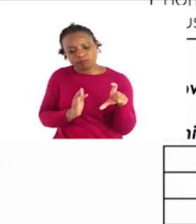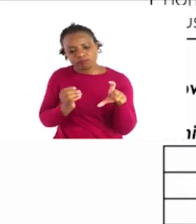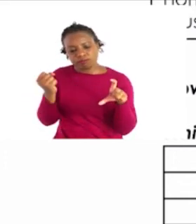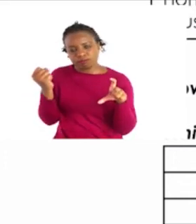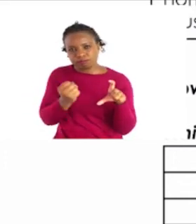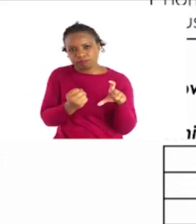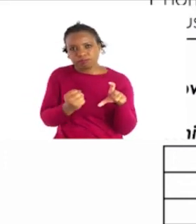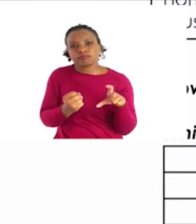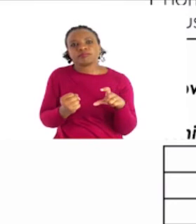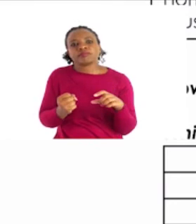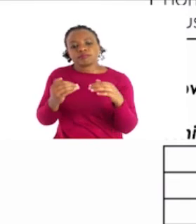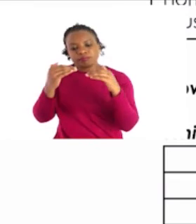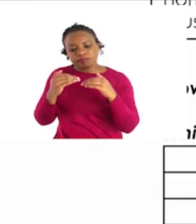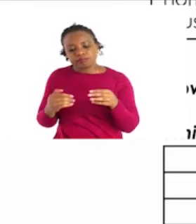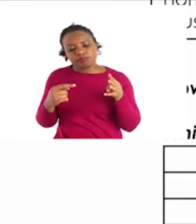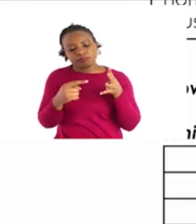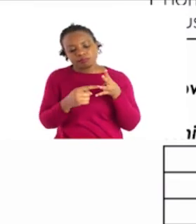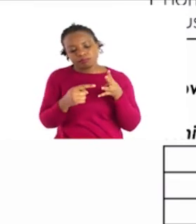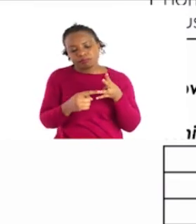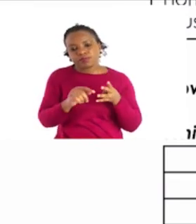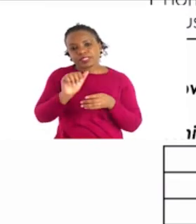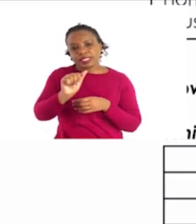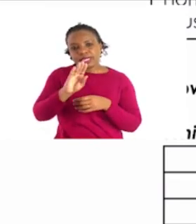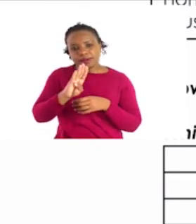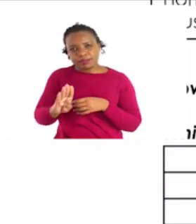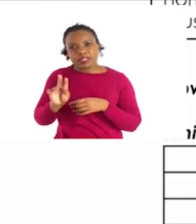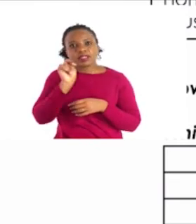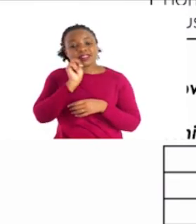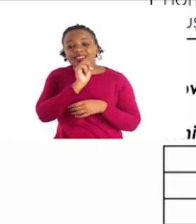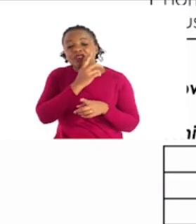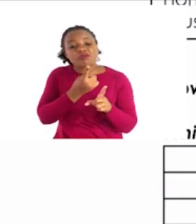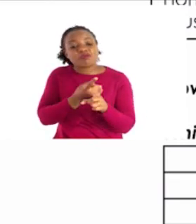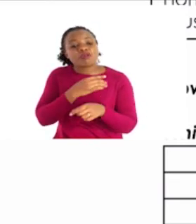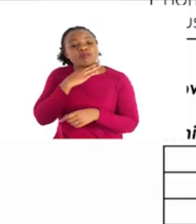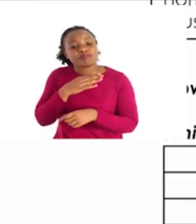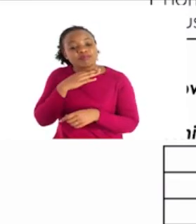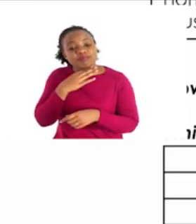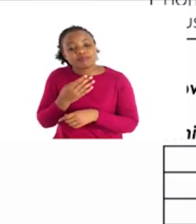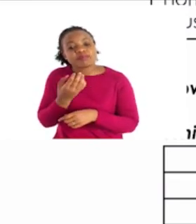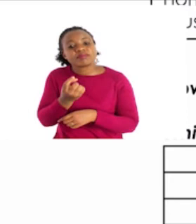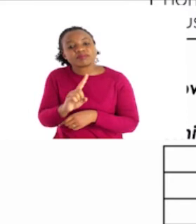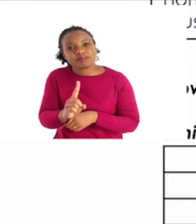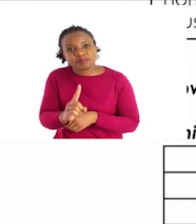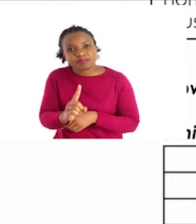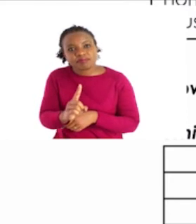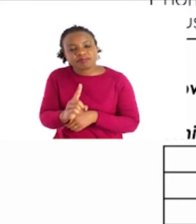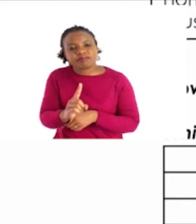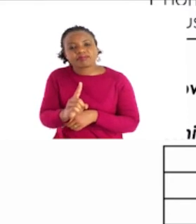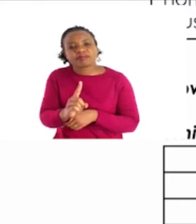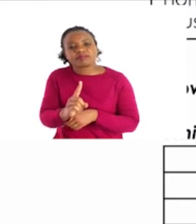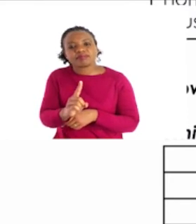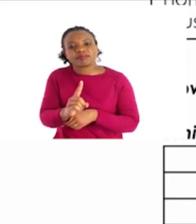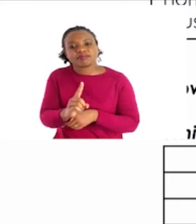to abstract nouns. What did we find in the story? We found, Chanel, what did we